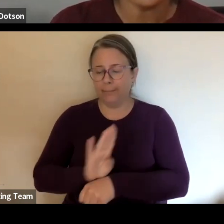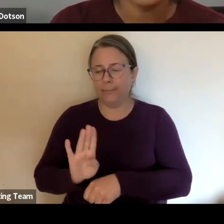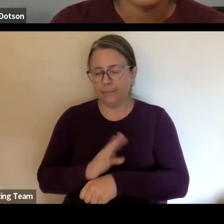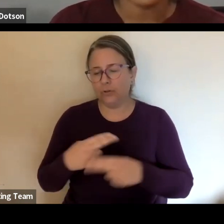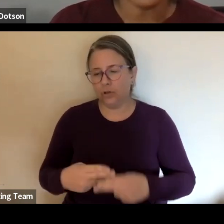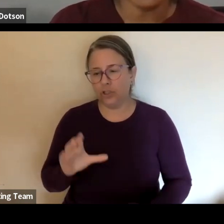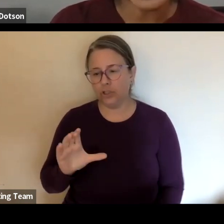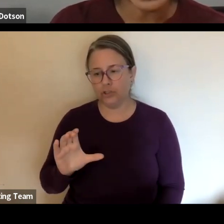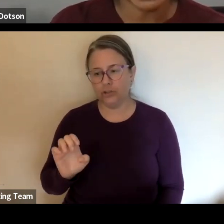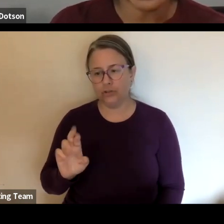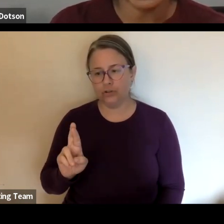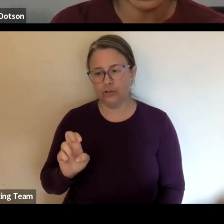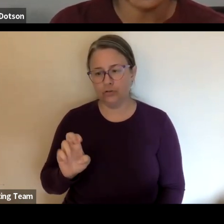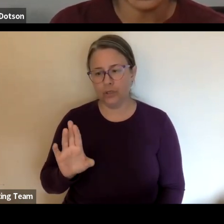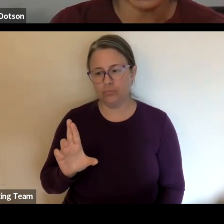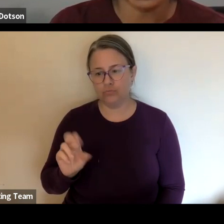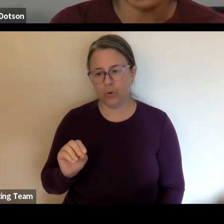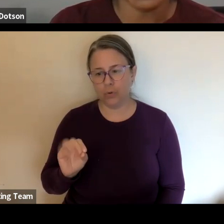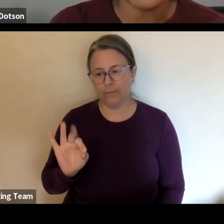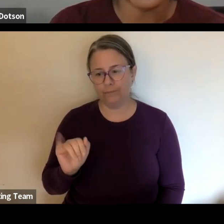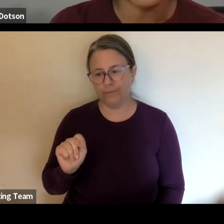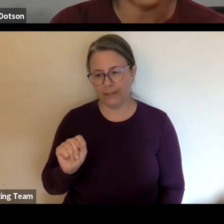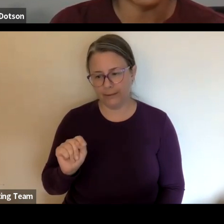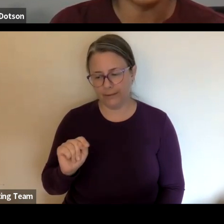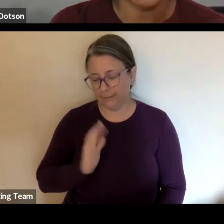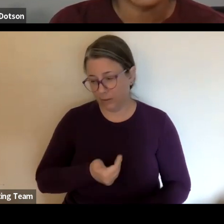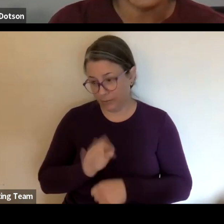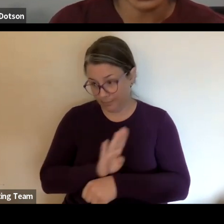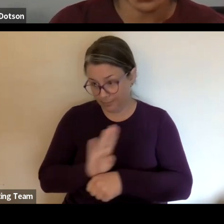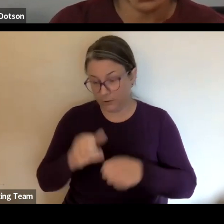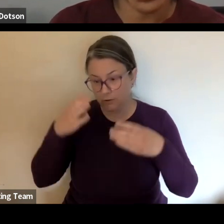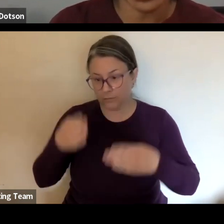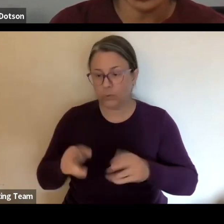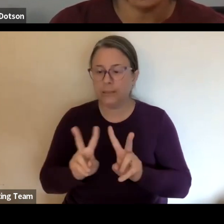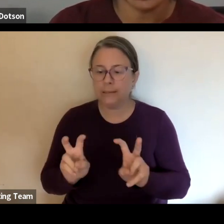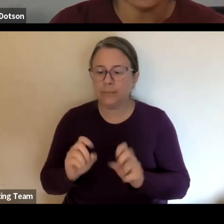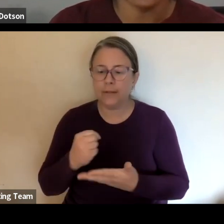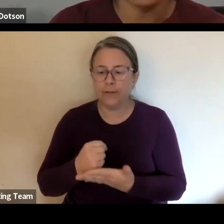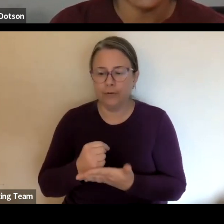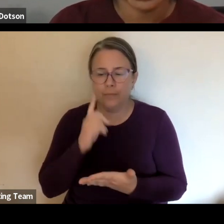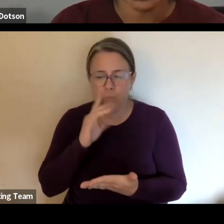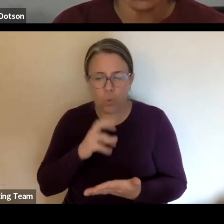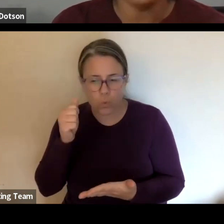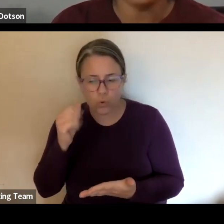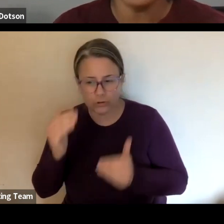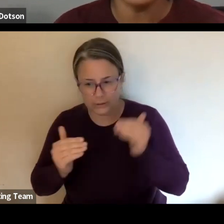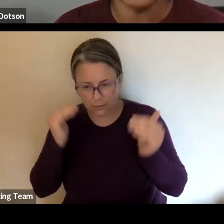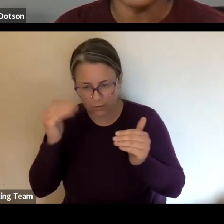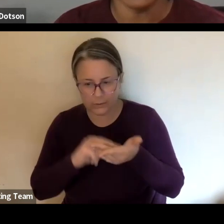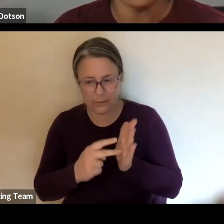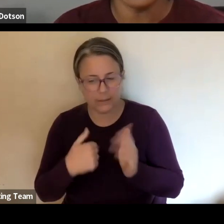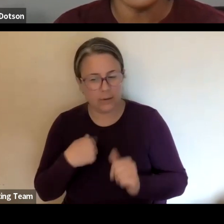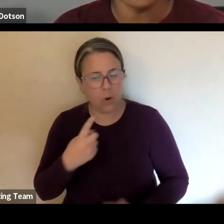and therapy for older adults. So I always have that clinical hat on. I'm always thinking about how is my research